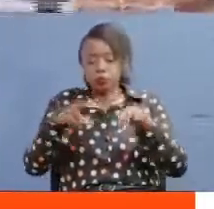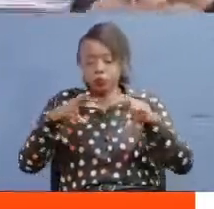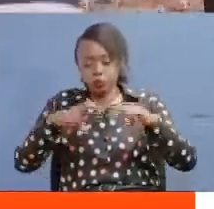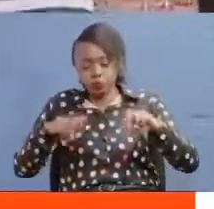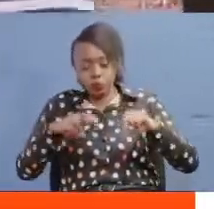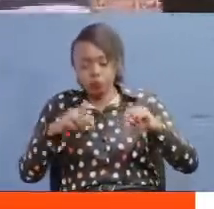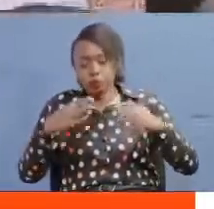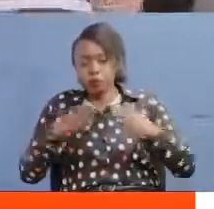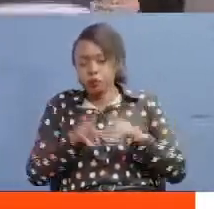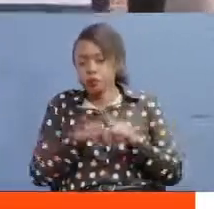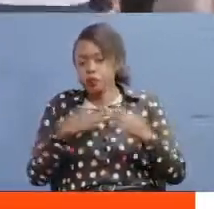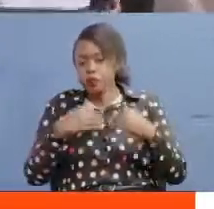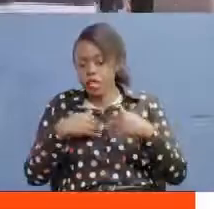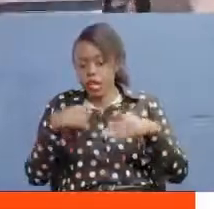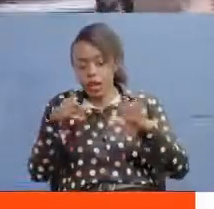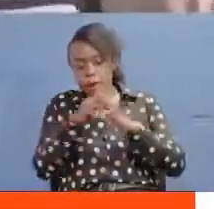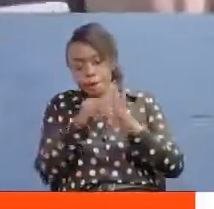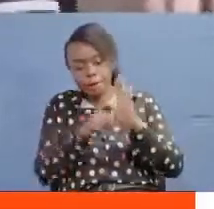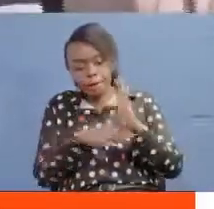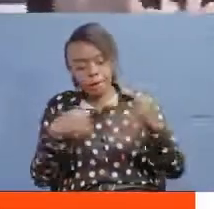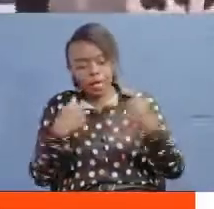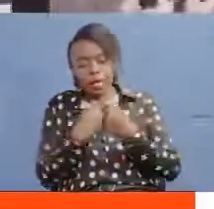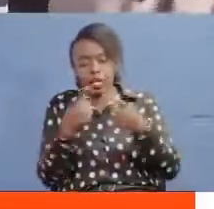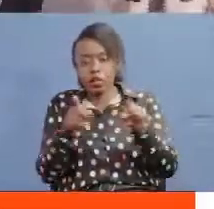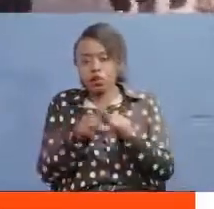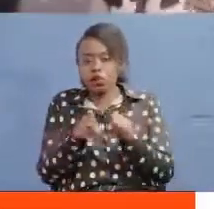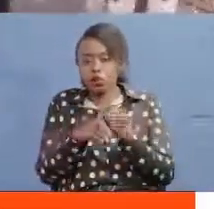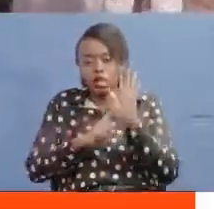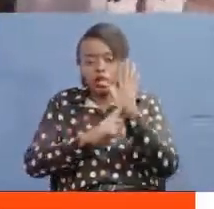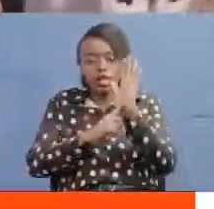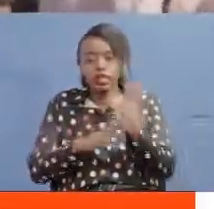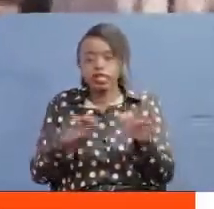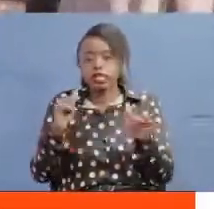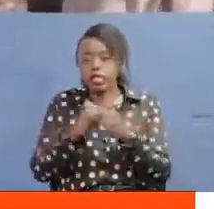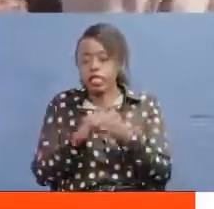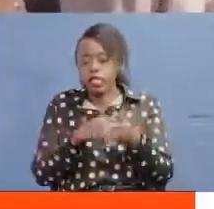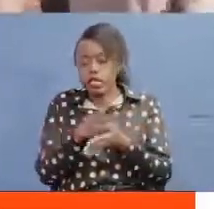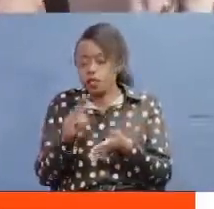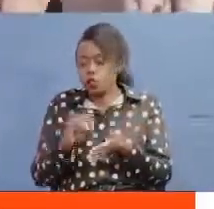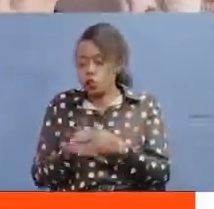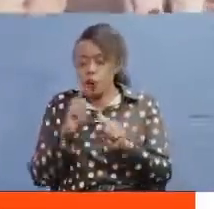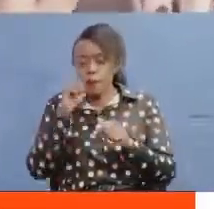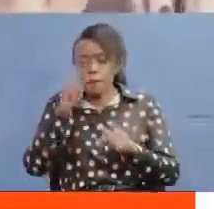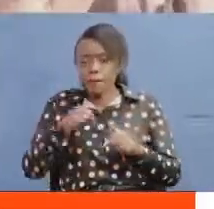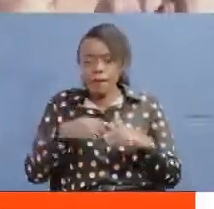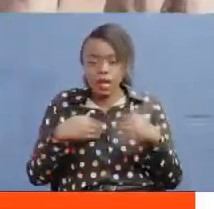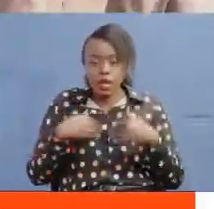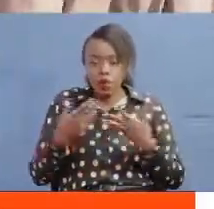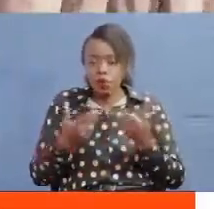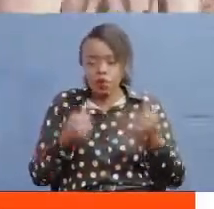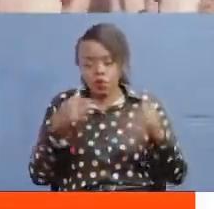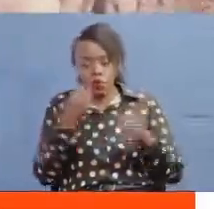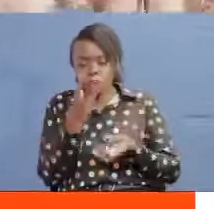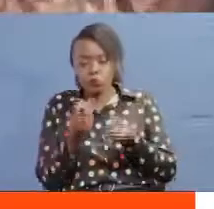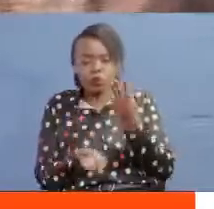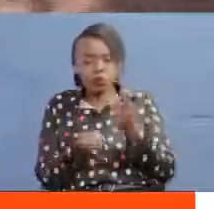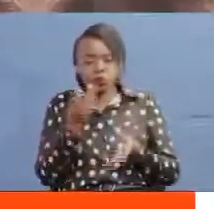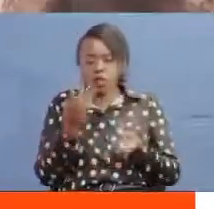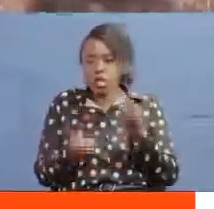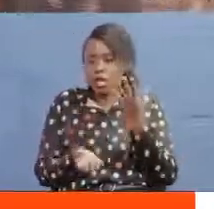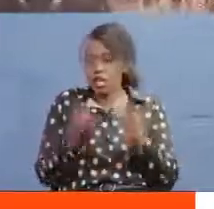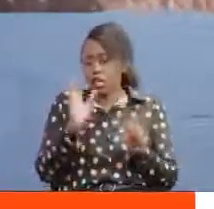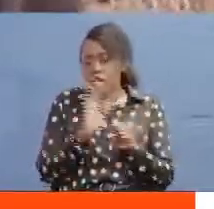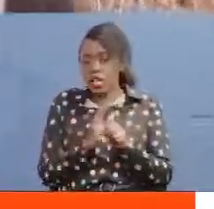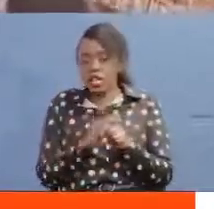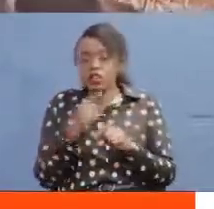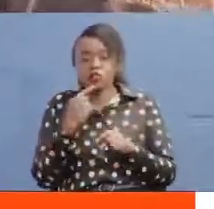to get to the bottom of the incident. He also revealed that they will ensure that the carcasses are burnt to ashes so that